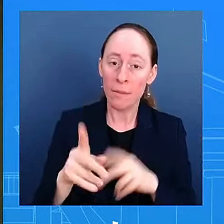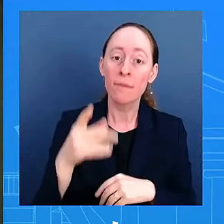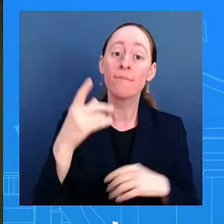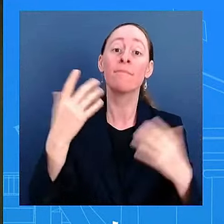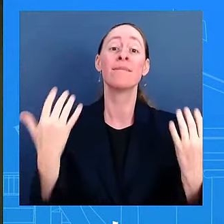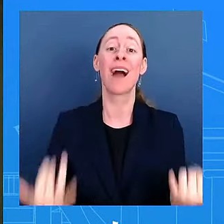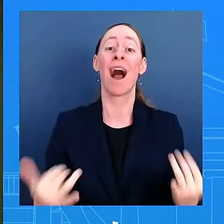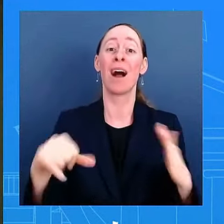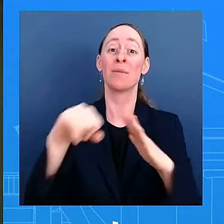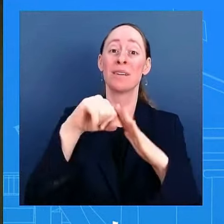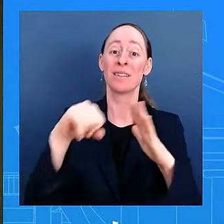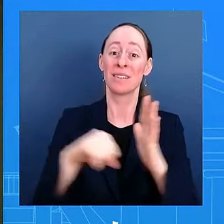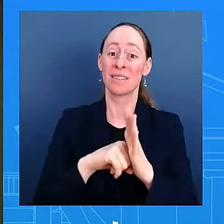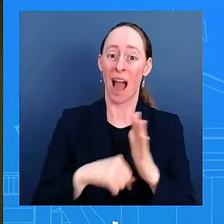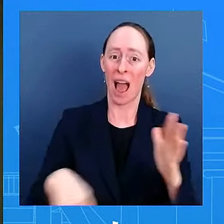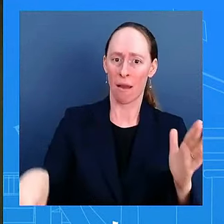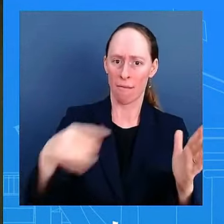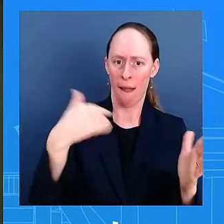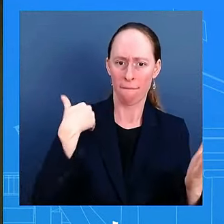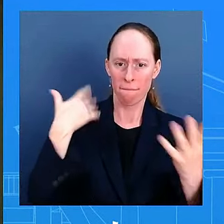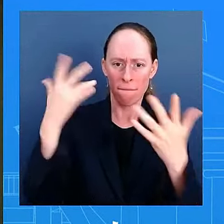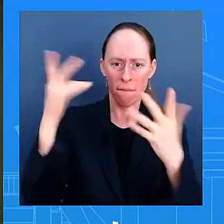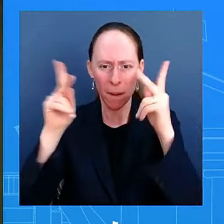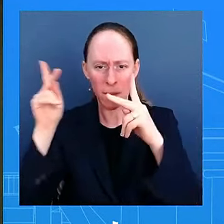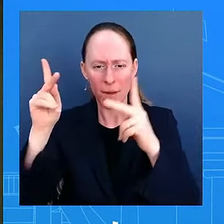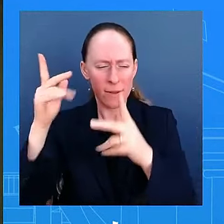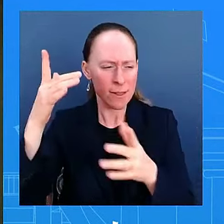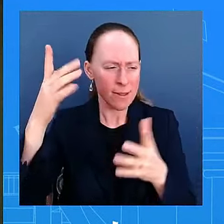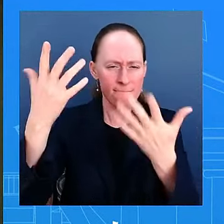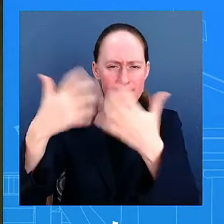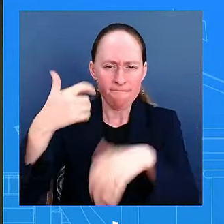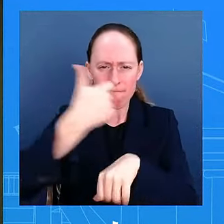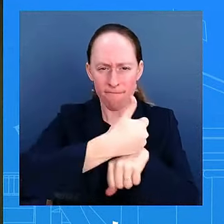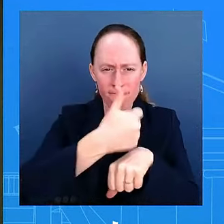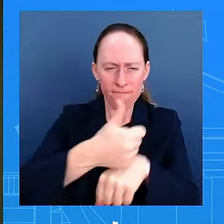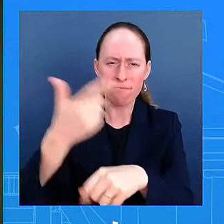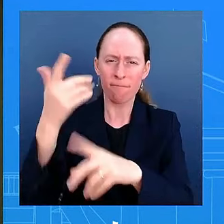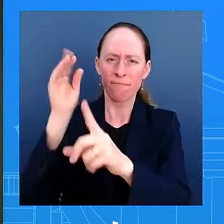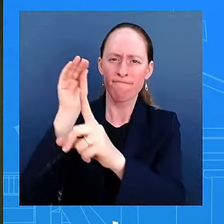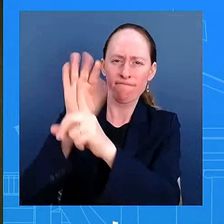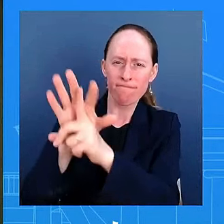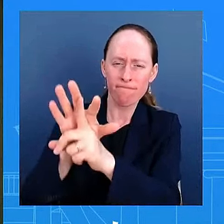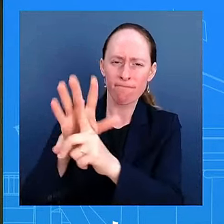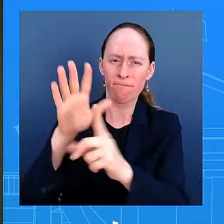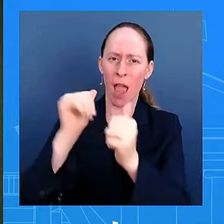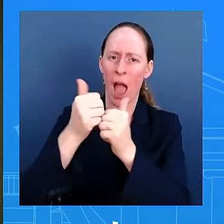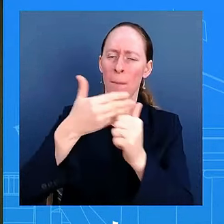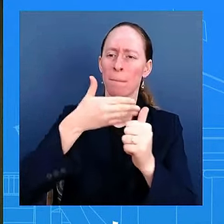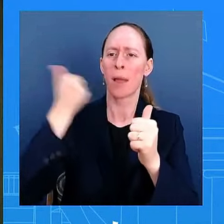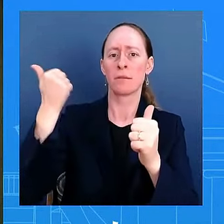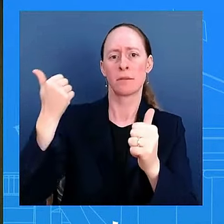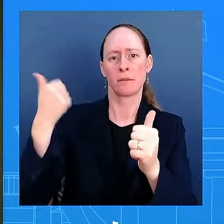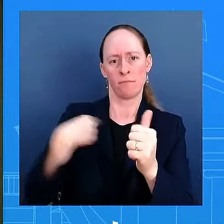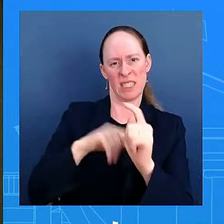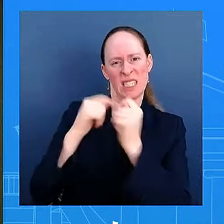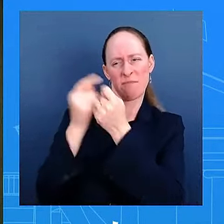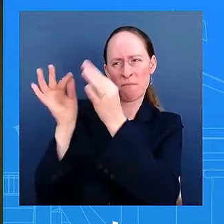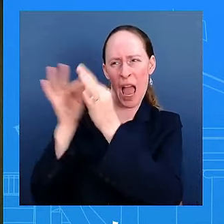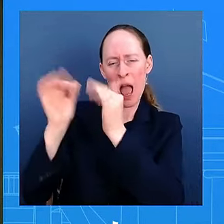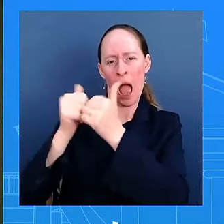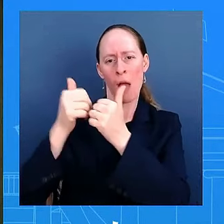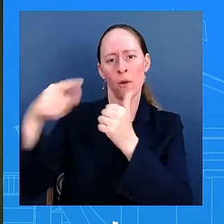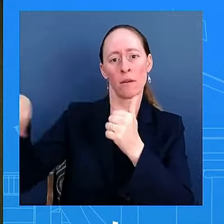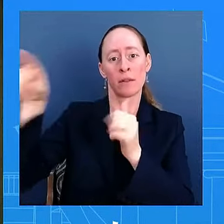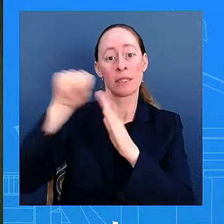in sharing best practices about how to secure the facilities, both from a physical perspective and a